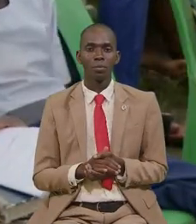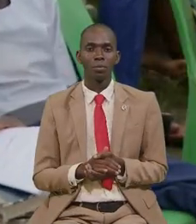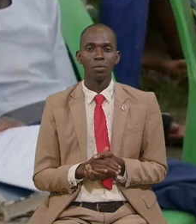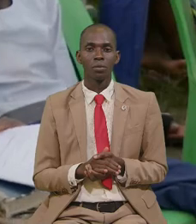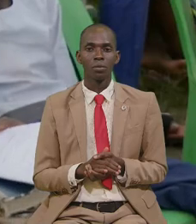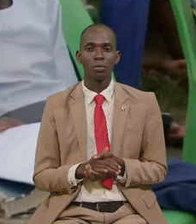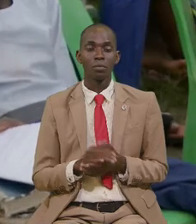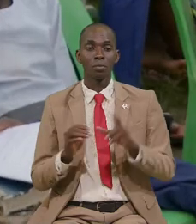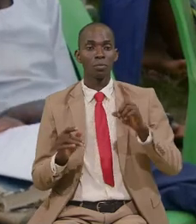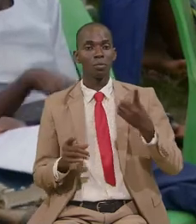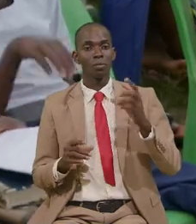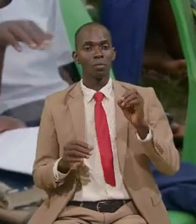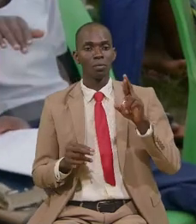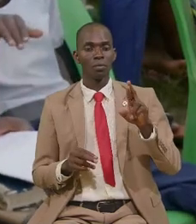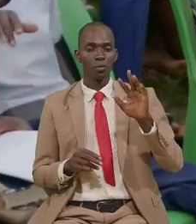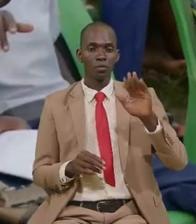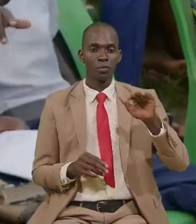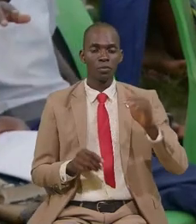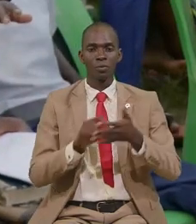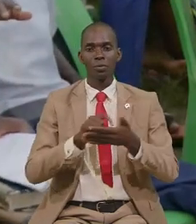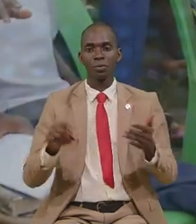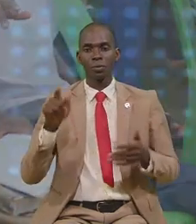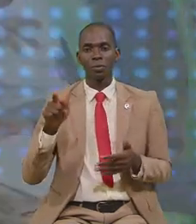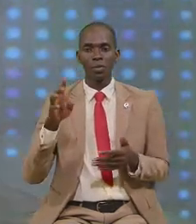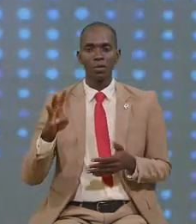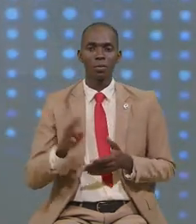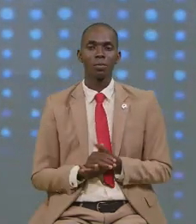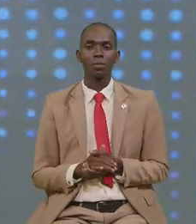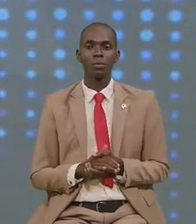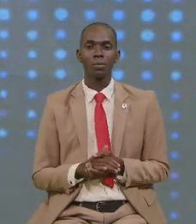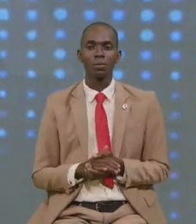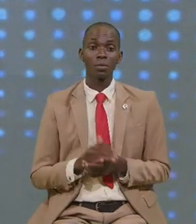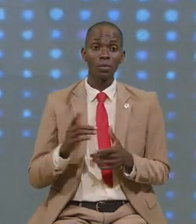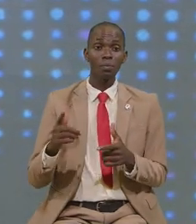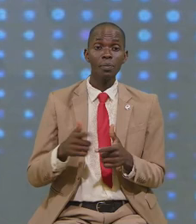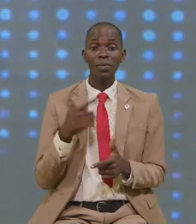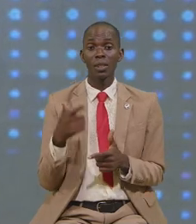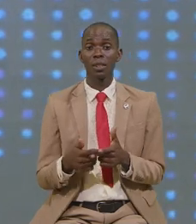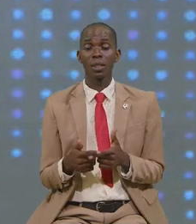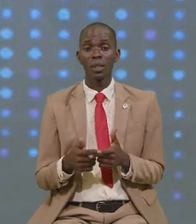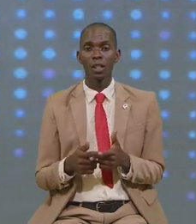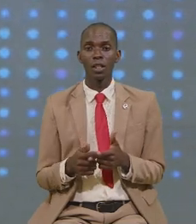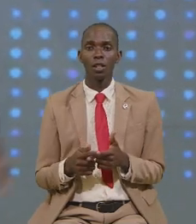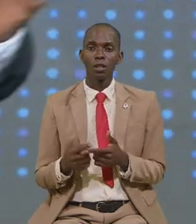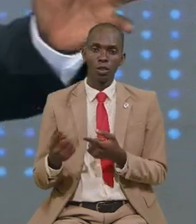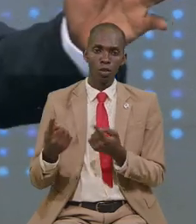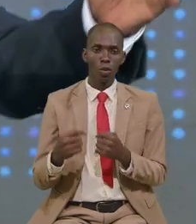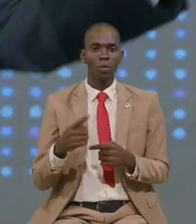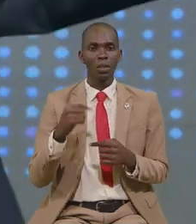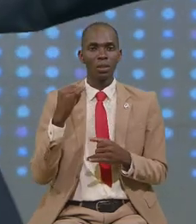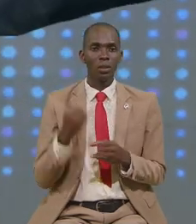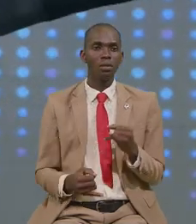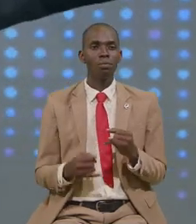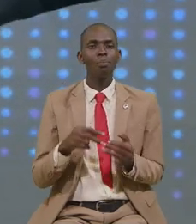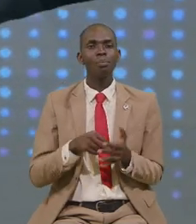1 Corinthians chapter 15, verse 24. Then cometh the end. That is,